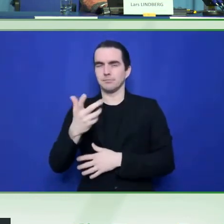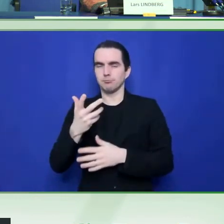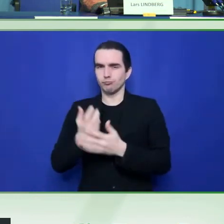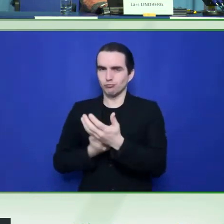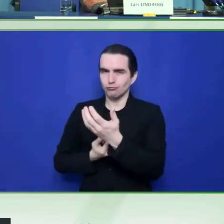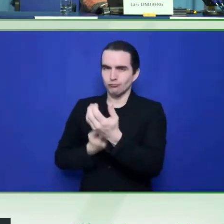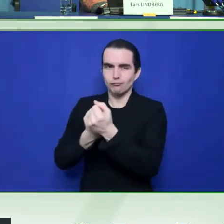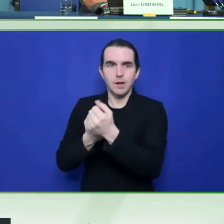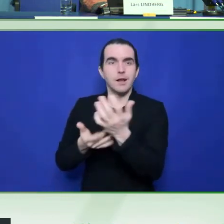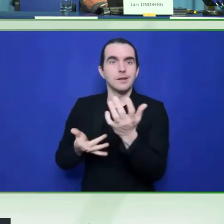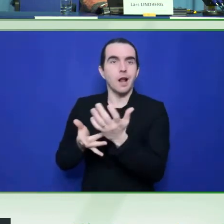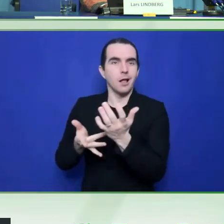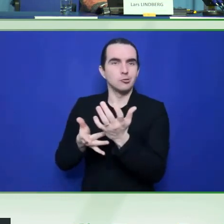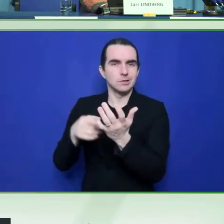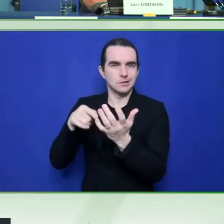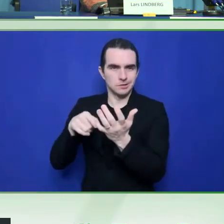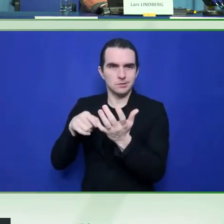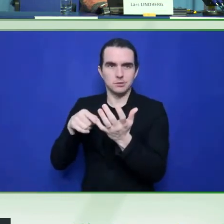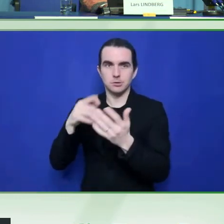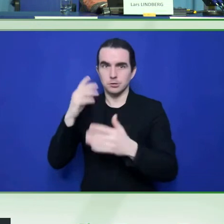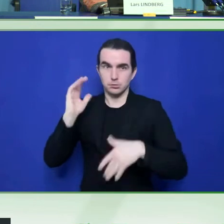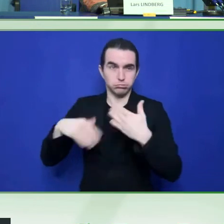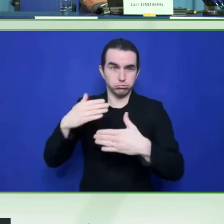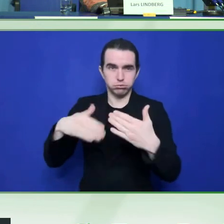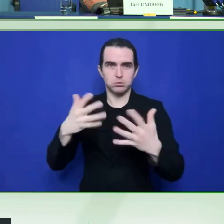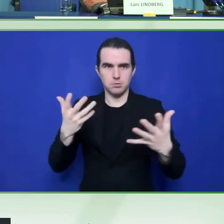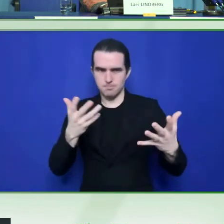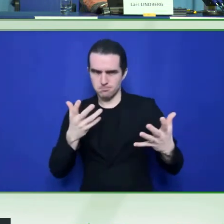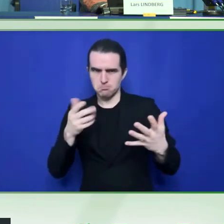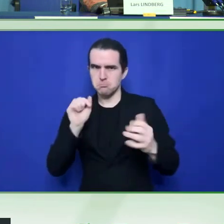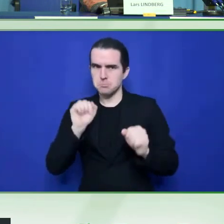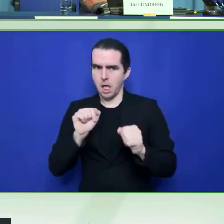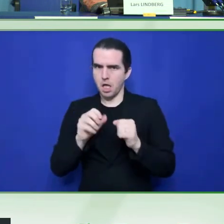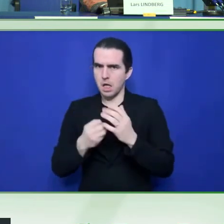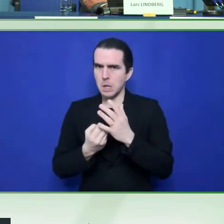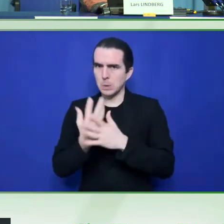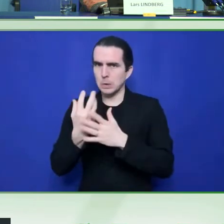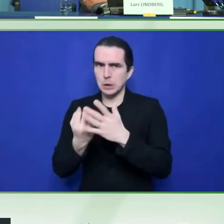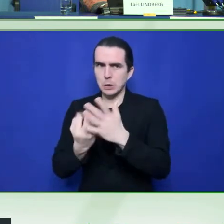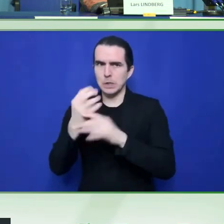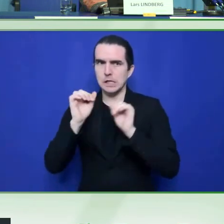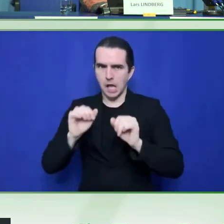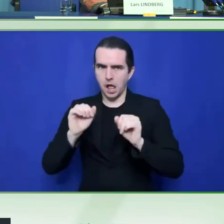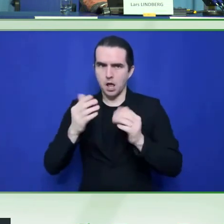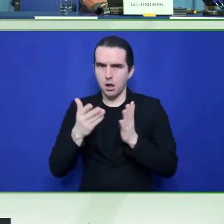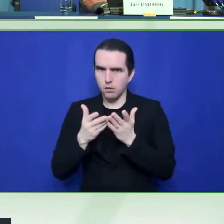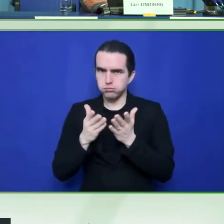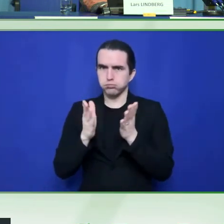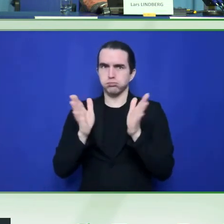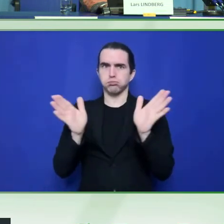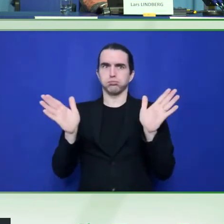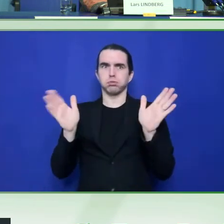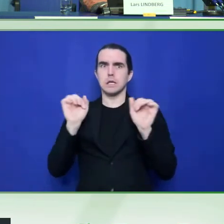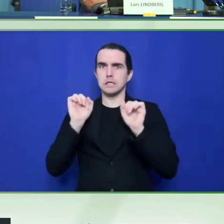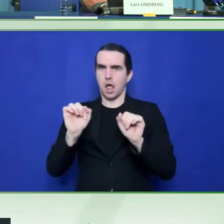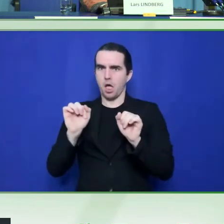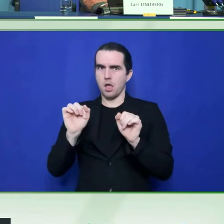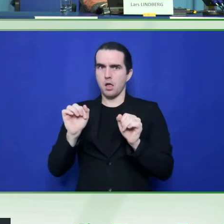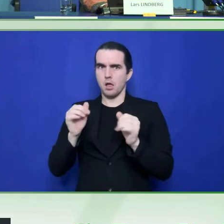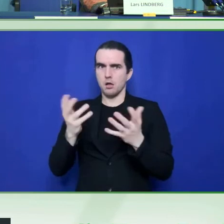that exists, 3 researchers conducted a systematic review, and especially